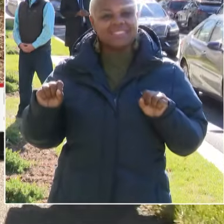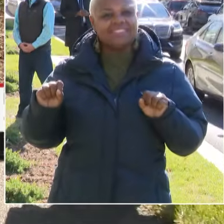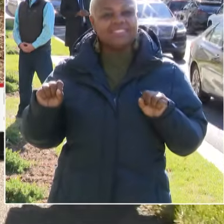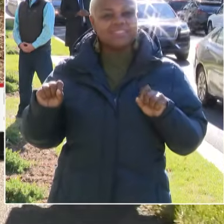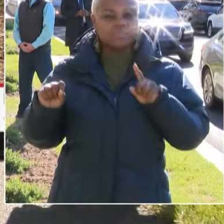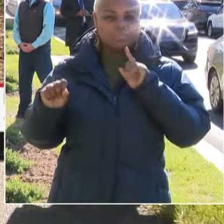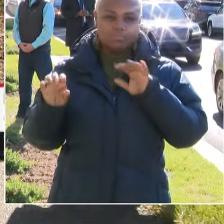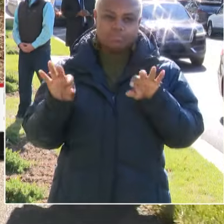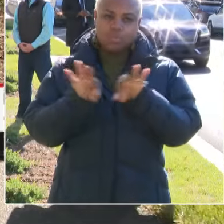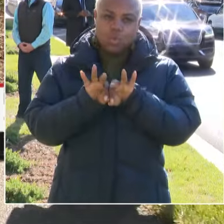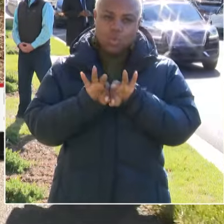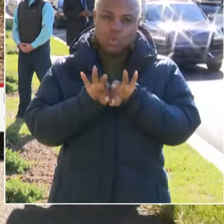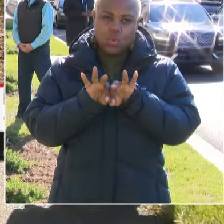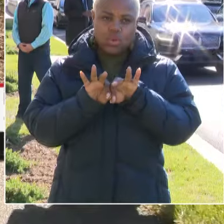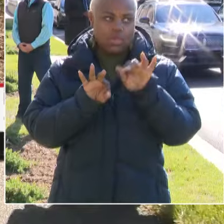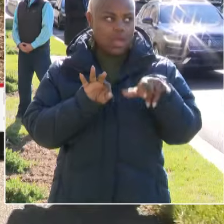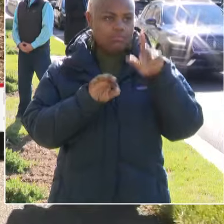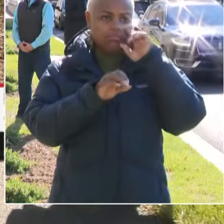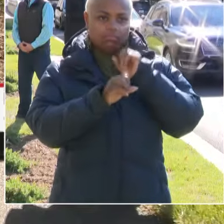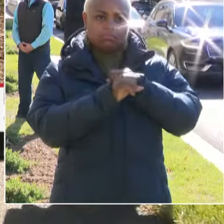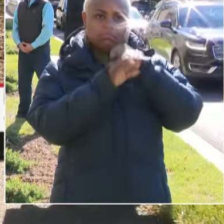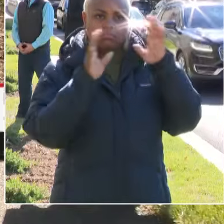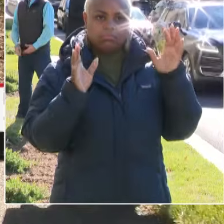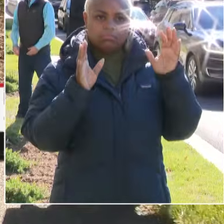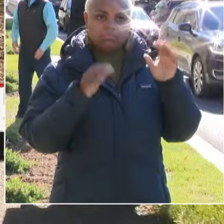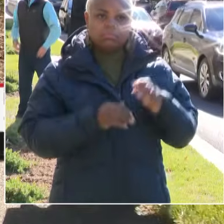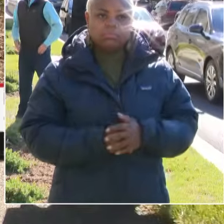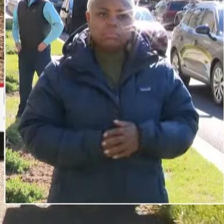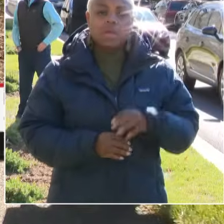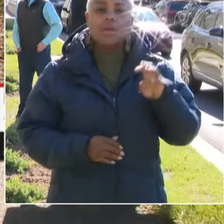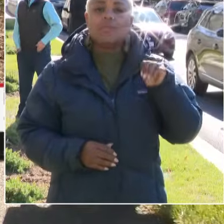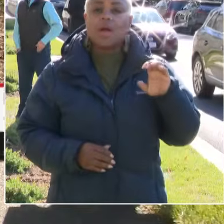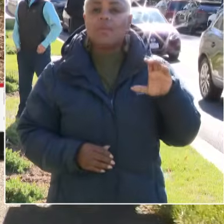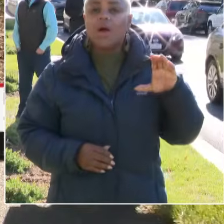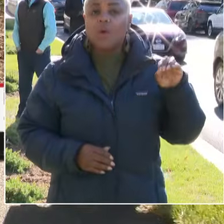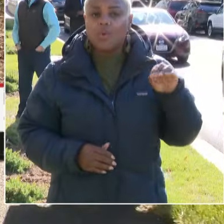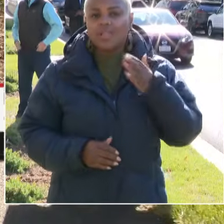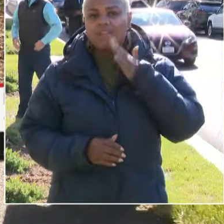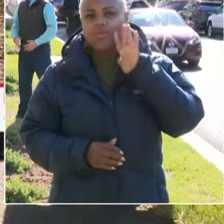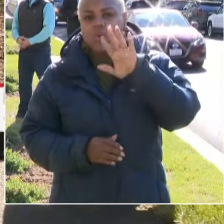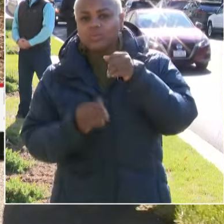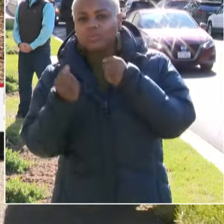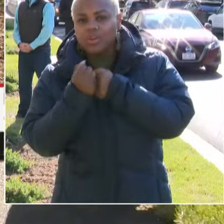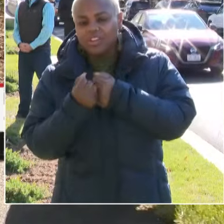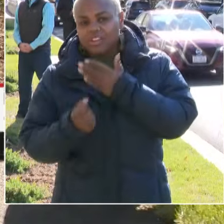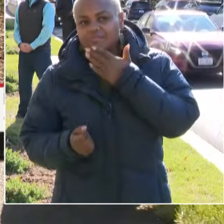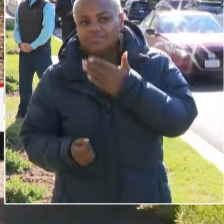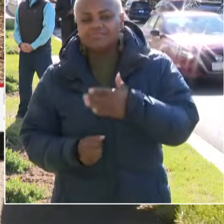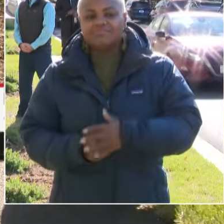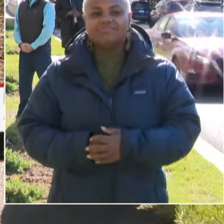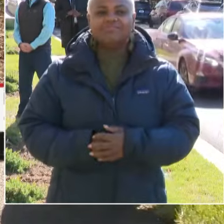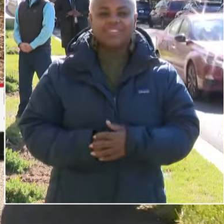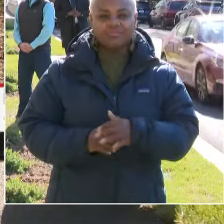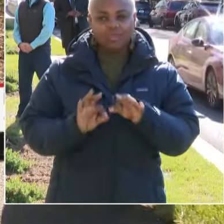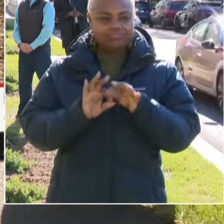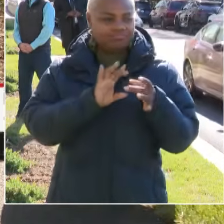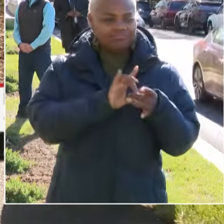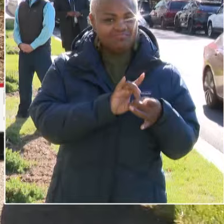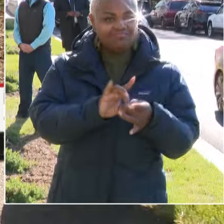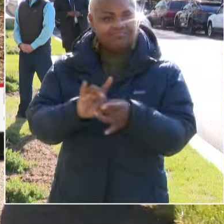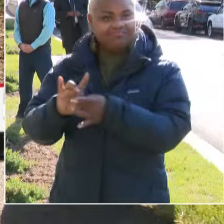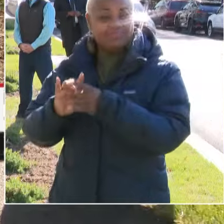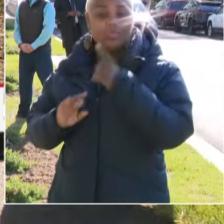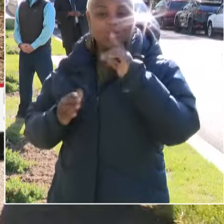to our partners in Montgomery County, as well as the Montgomery County Council, for your support of this trail and our connectivity together as one